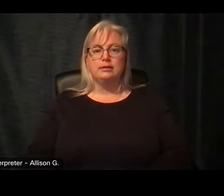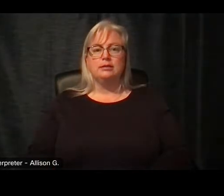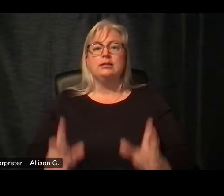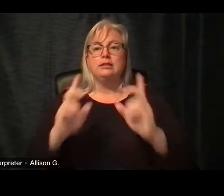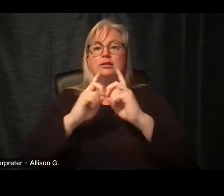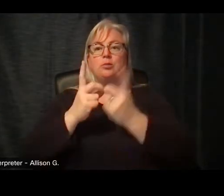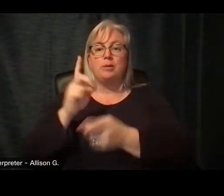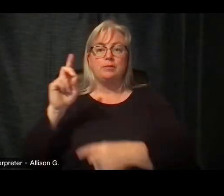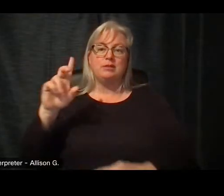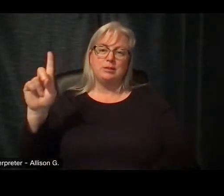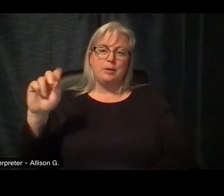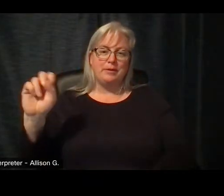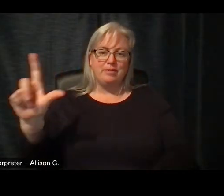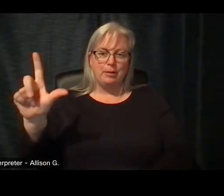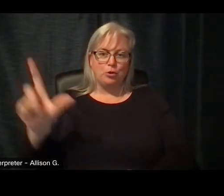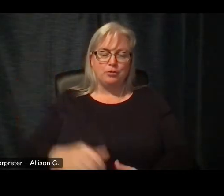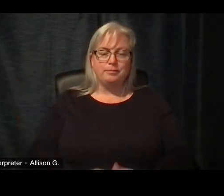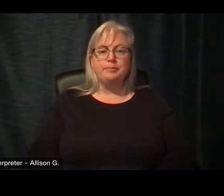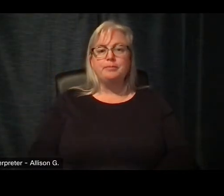Department of Labor.